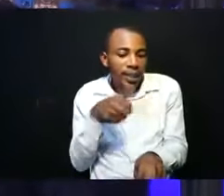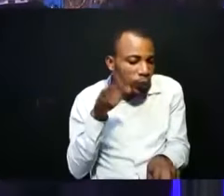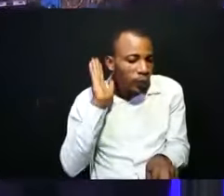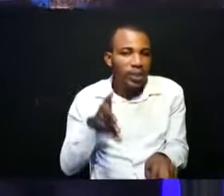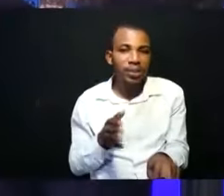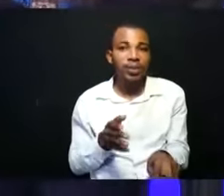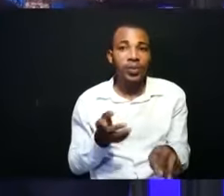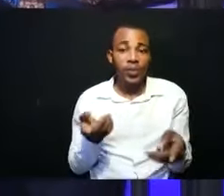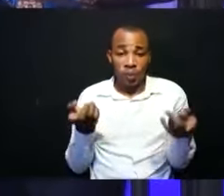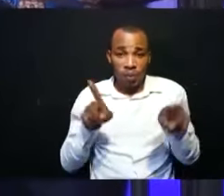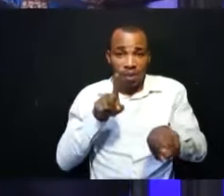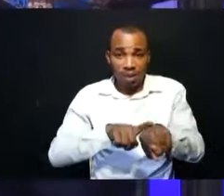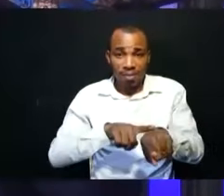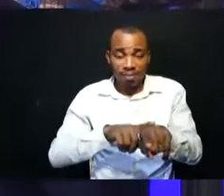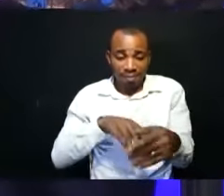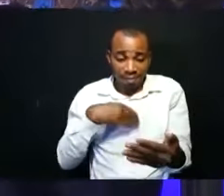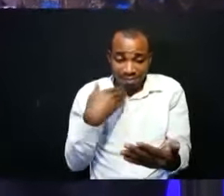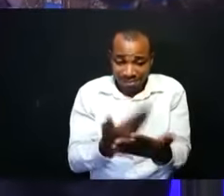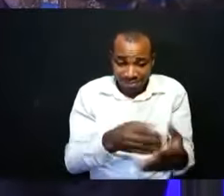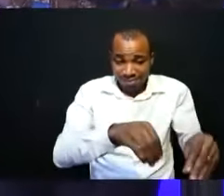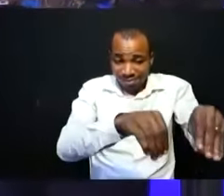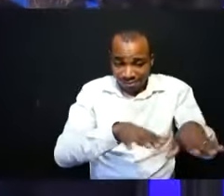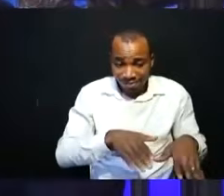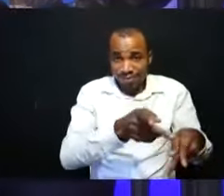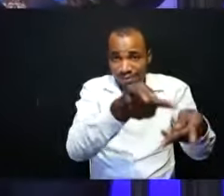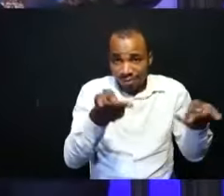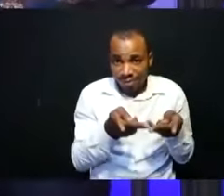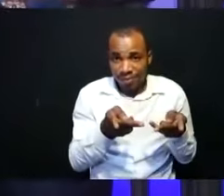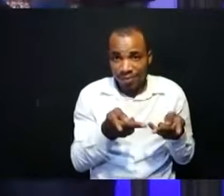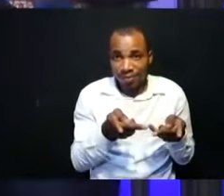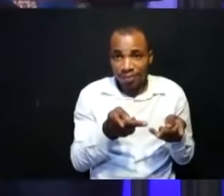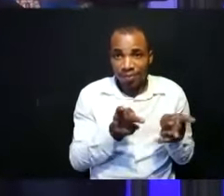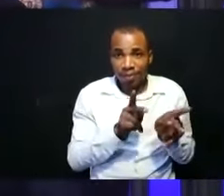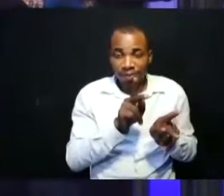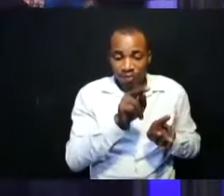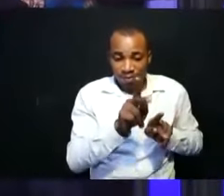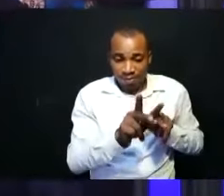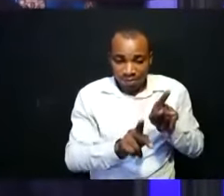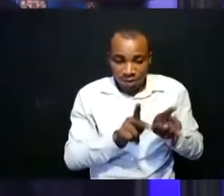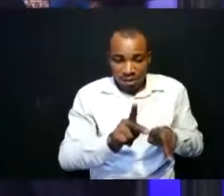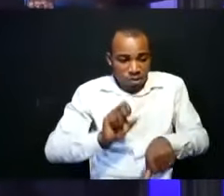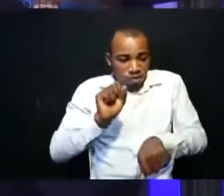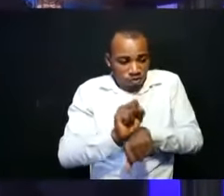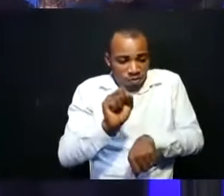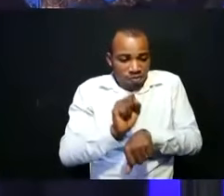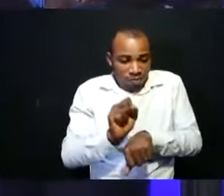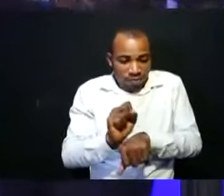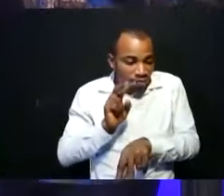when they get to the grave, and then they work very hard and they get to the car.